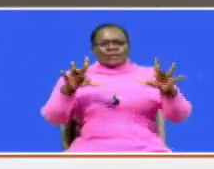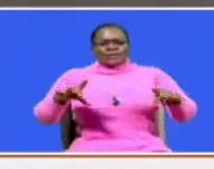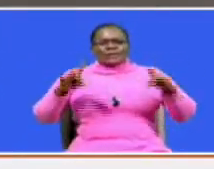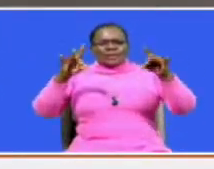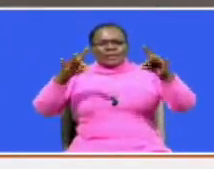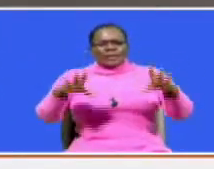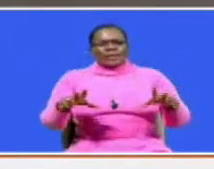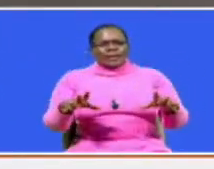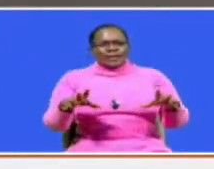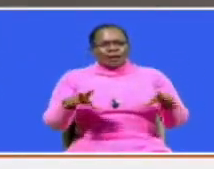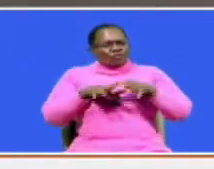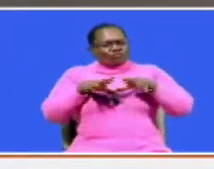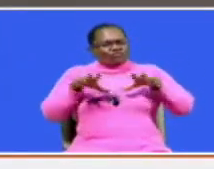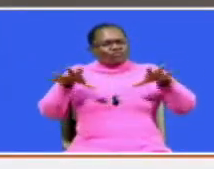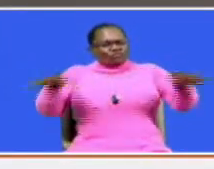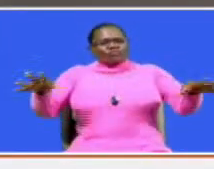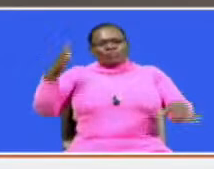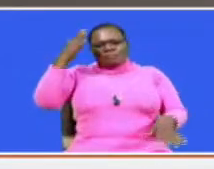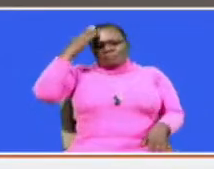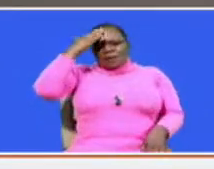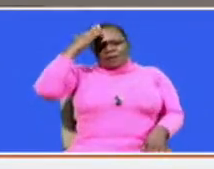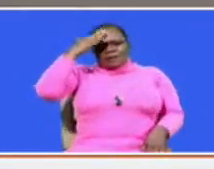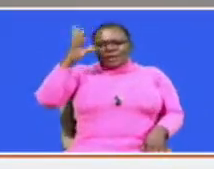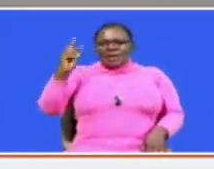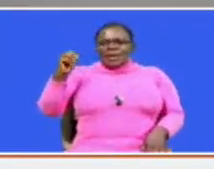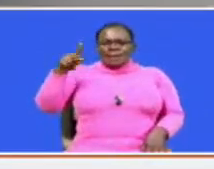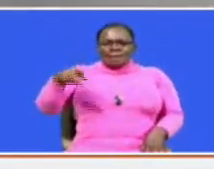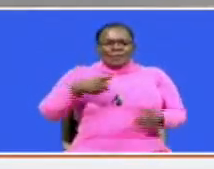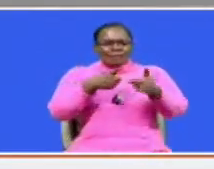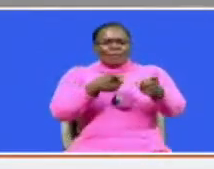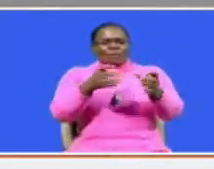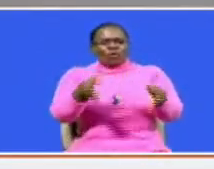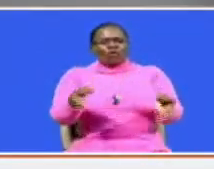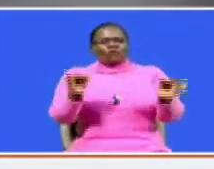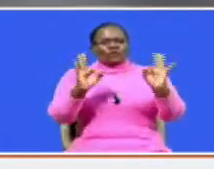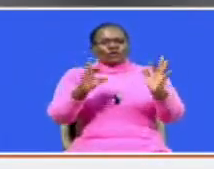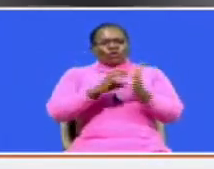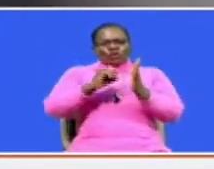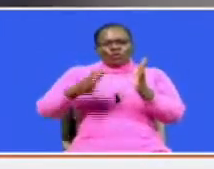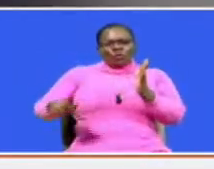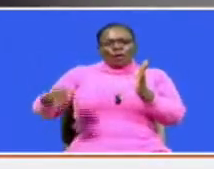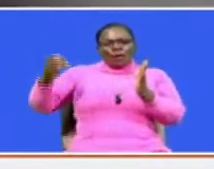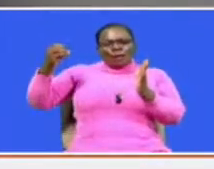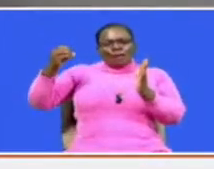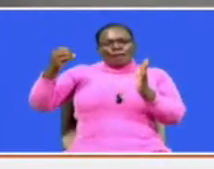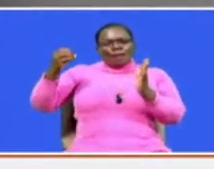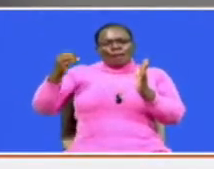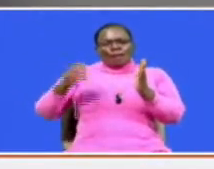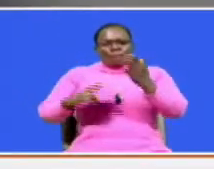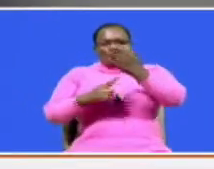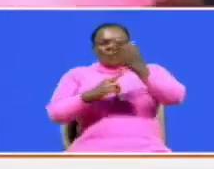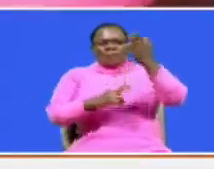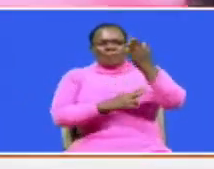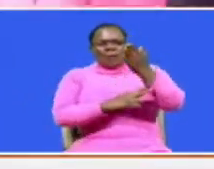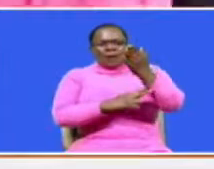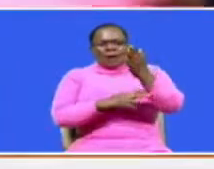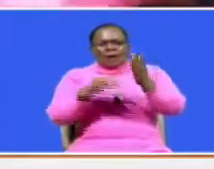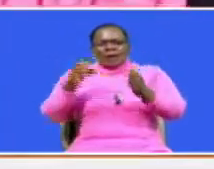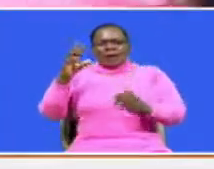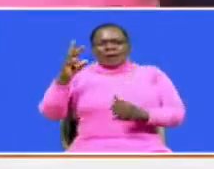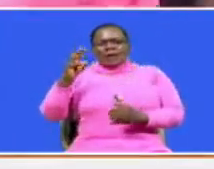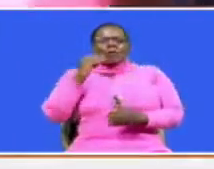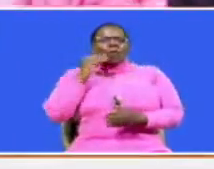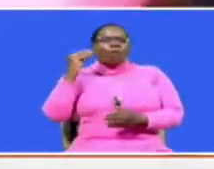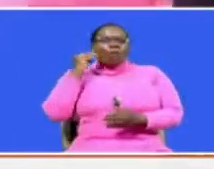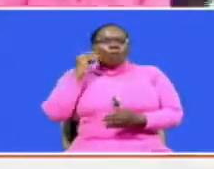Kitengela went viral on Monday. The MP accused the official of removing electrical poles leading to the legislator's